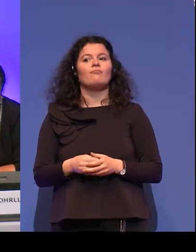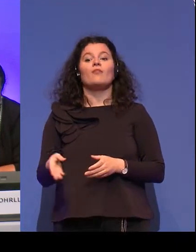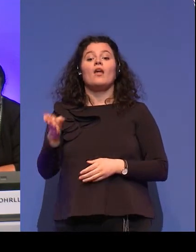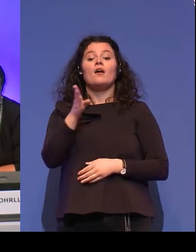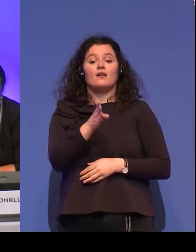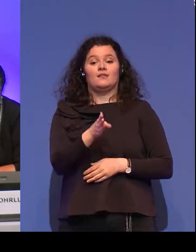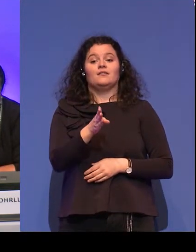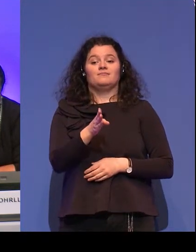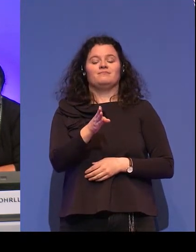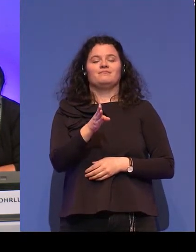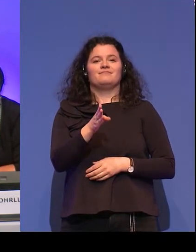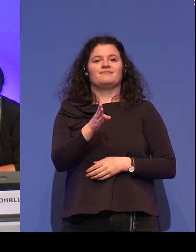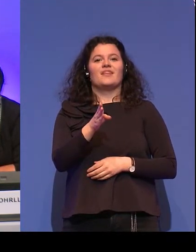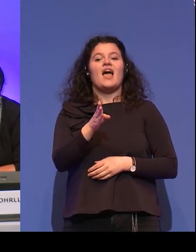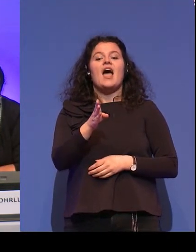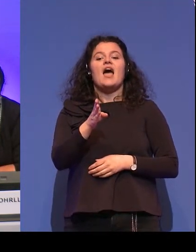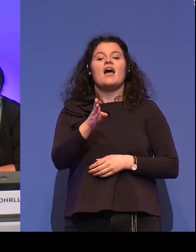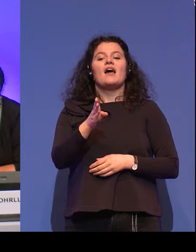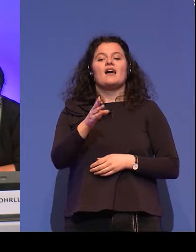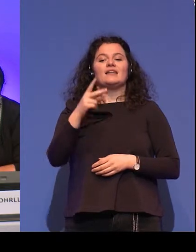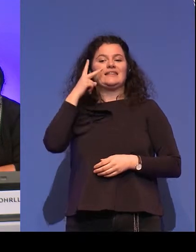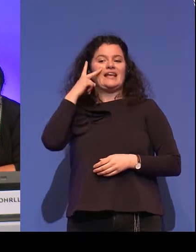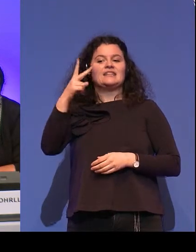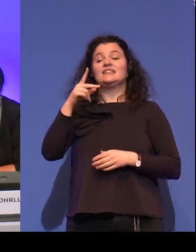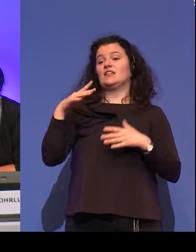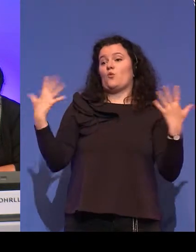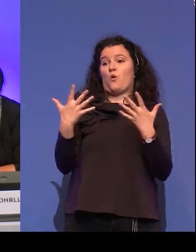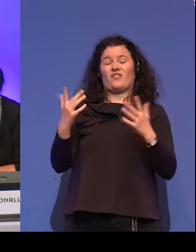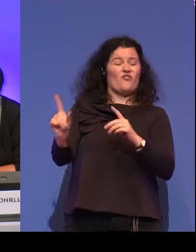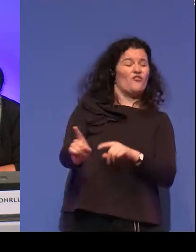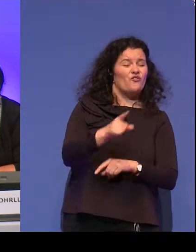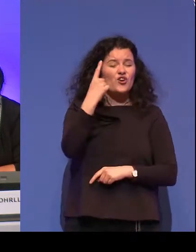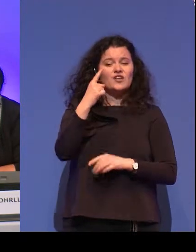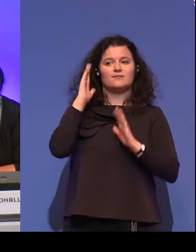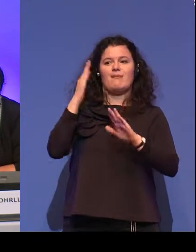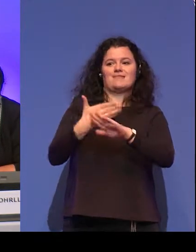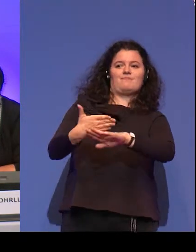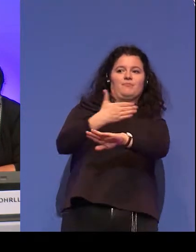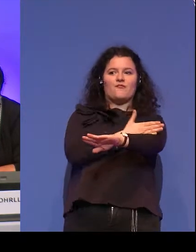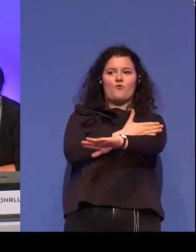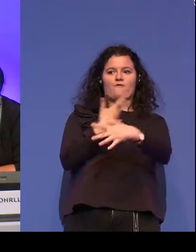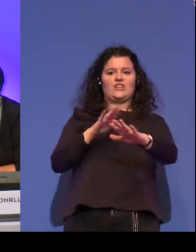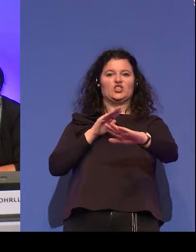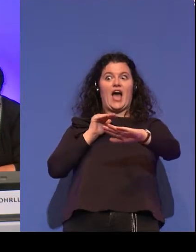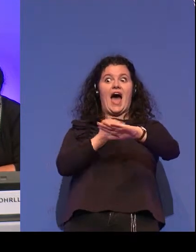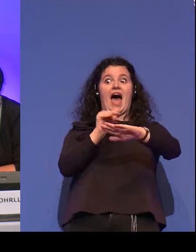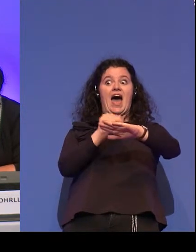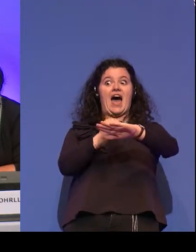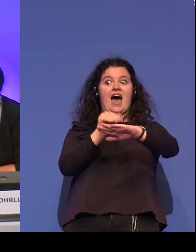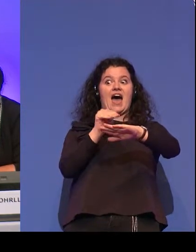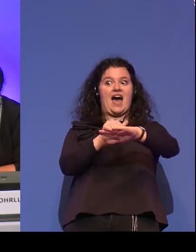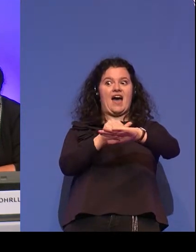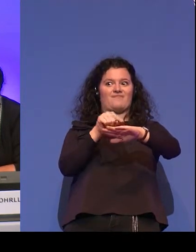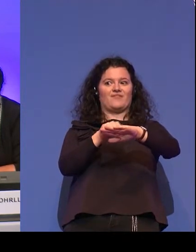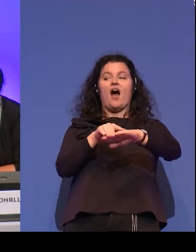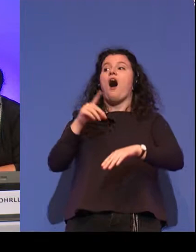of DRR are the early warning services. This DRR is like a car,